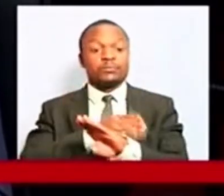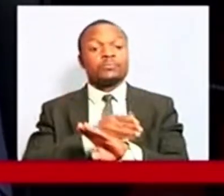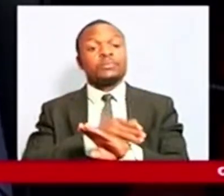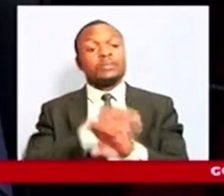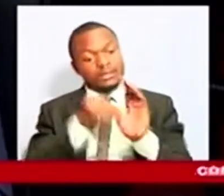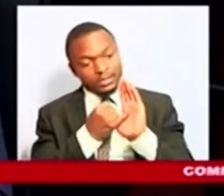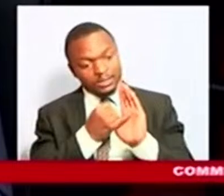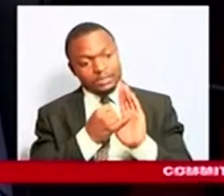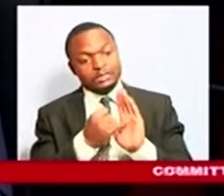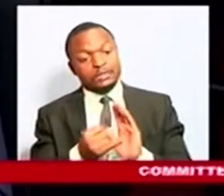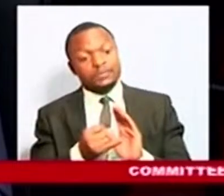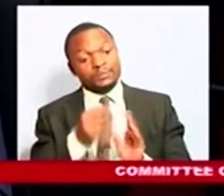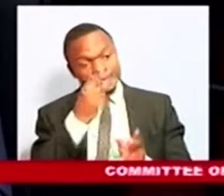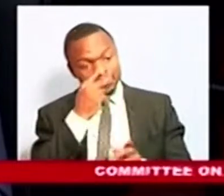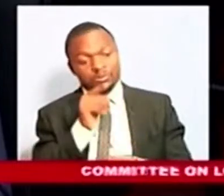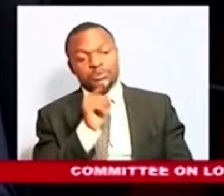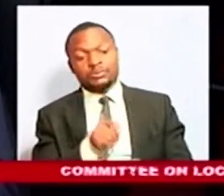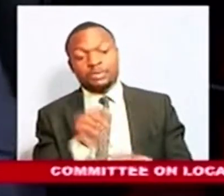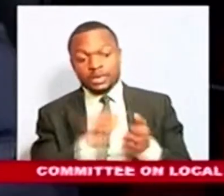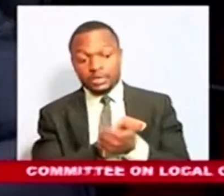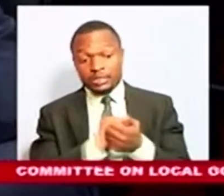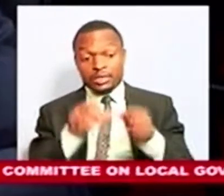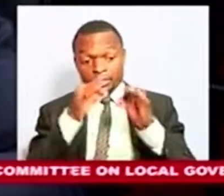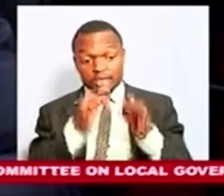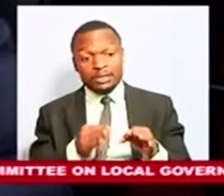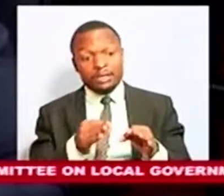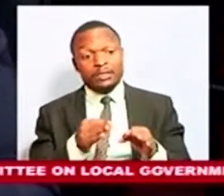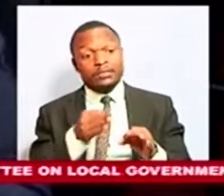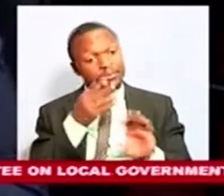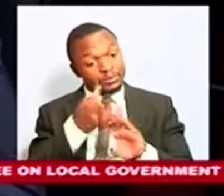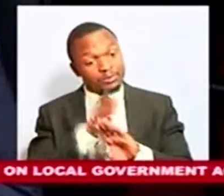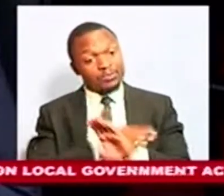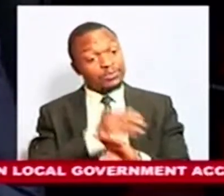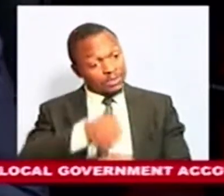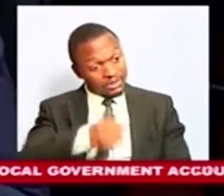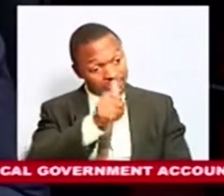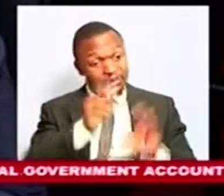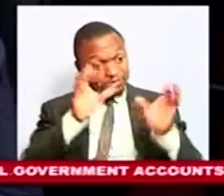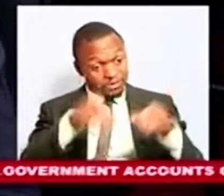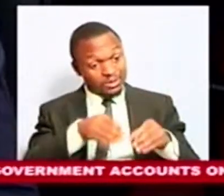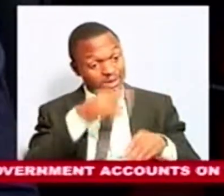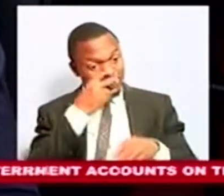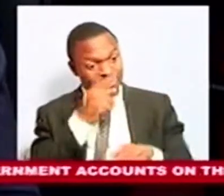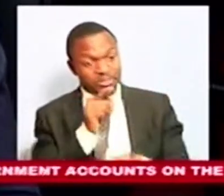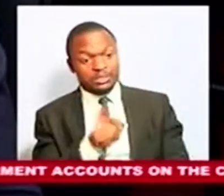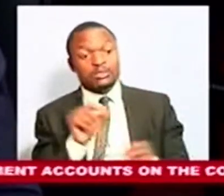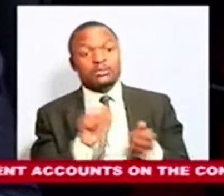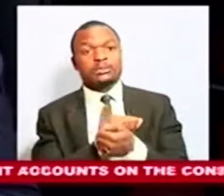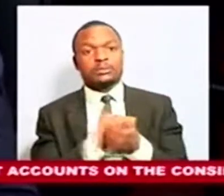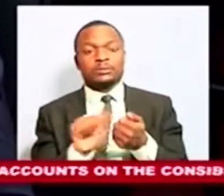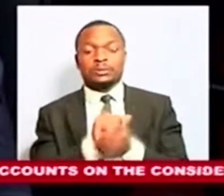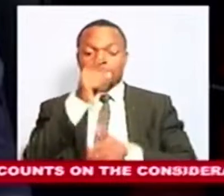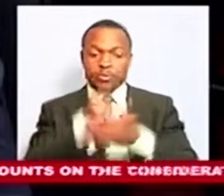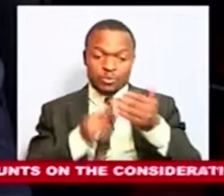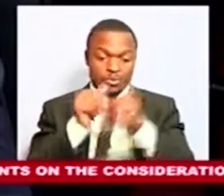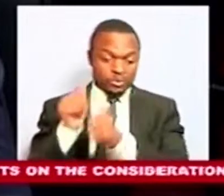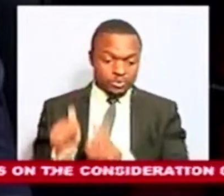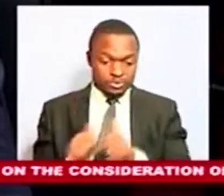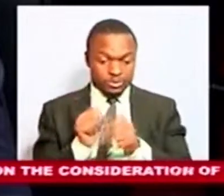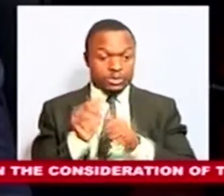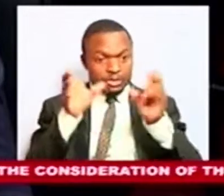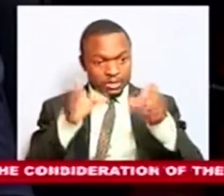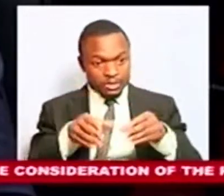the defects. And if they had earlier on observed the defects, what action did they